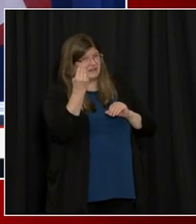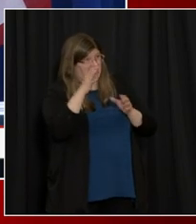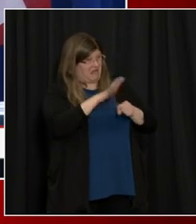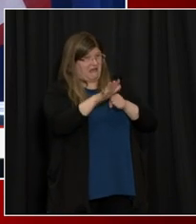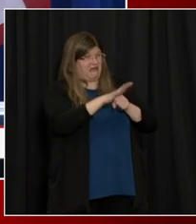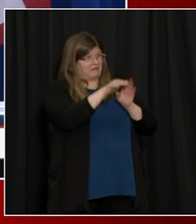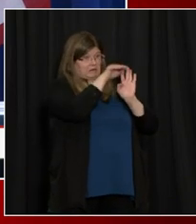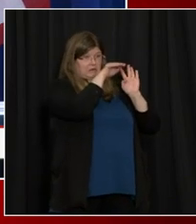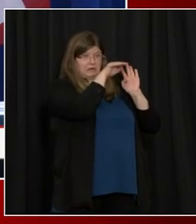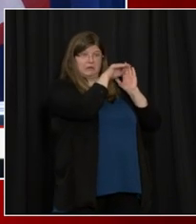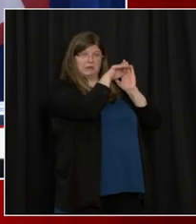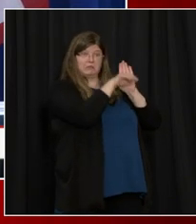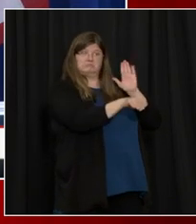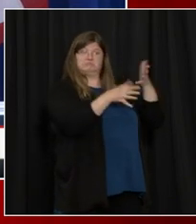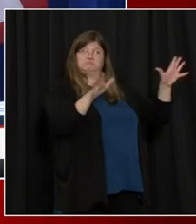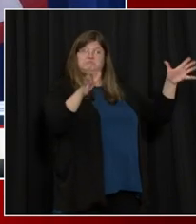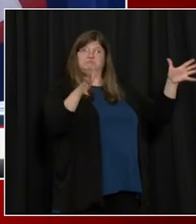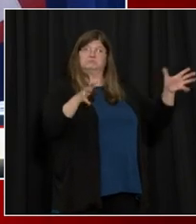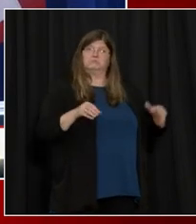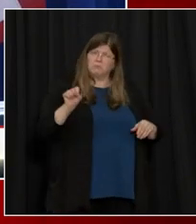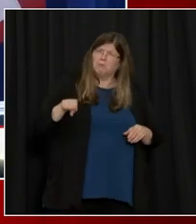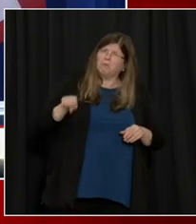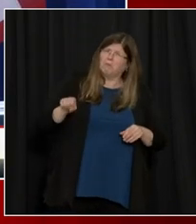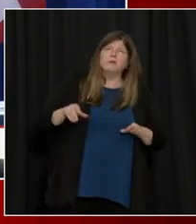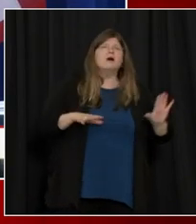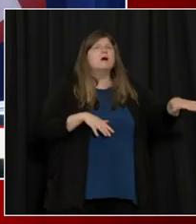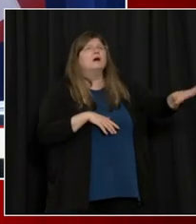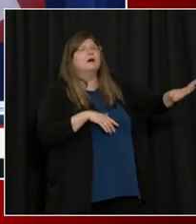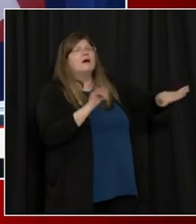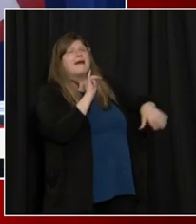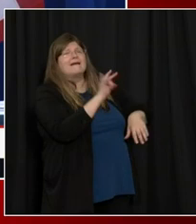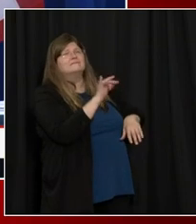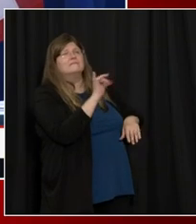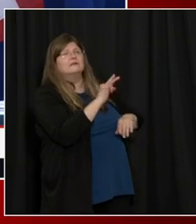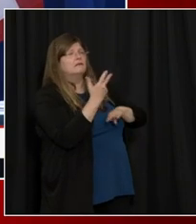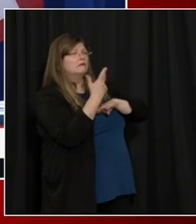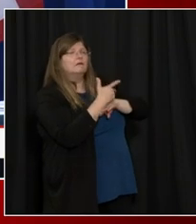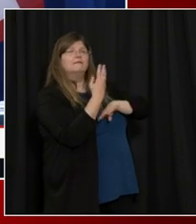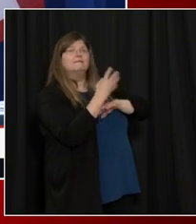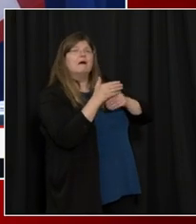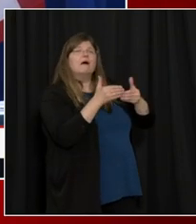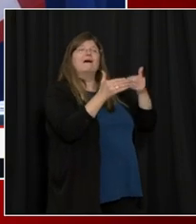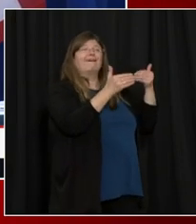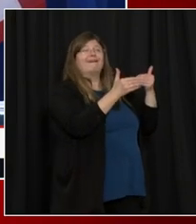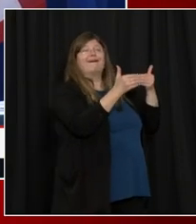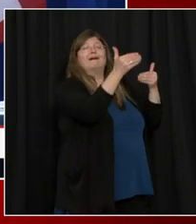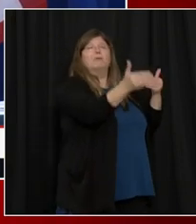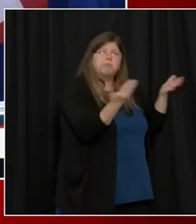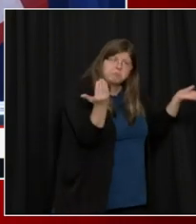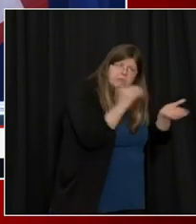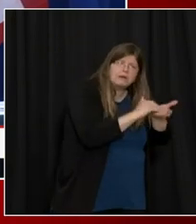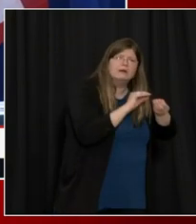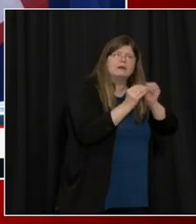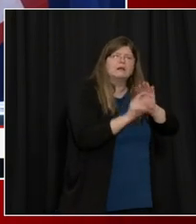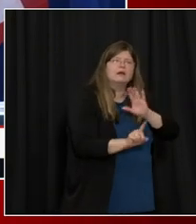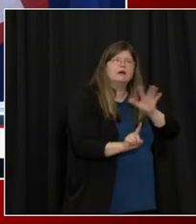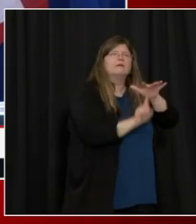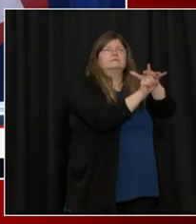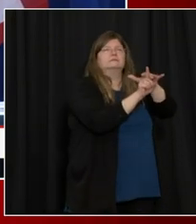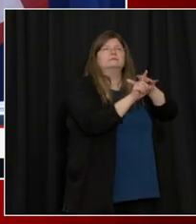So what happens if in a few days from now we discover there are more cases? We could discover in a few days from now more